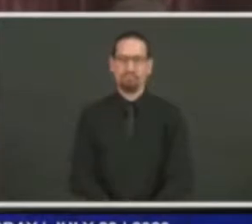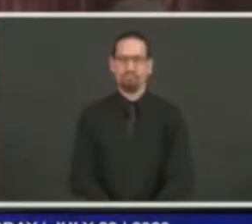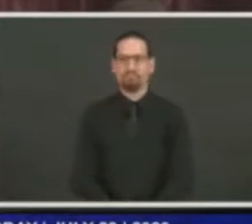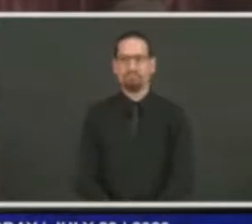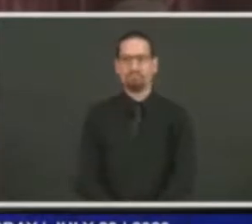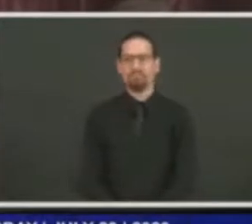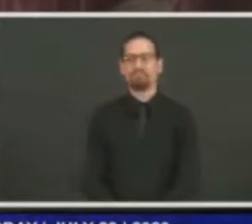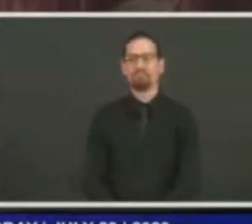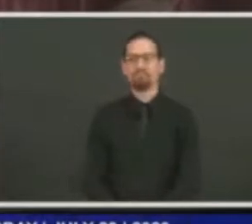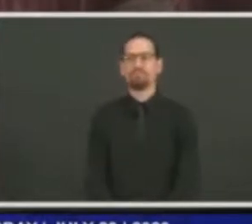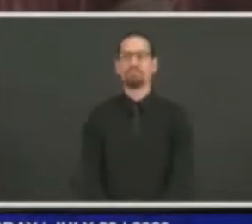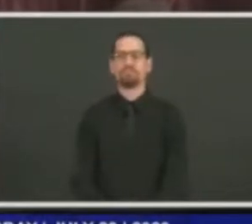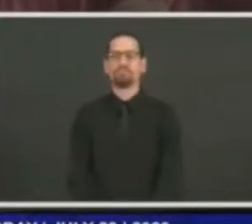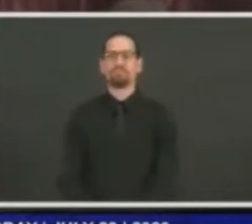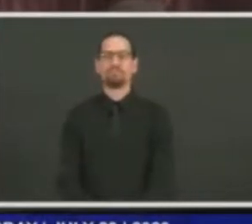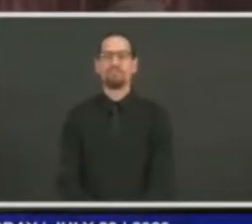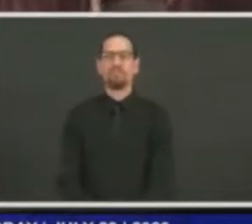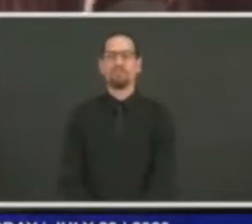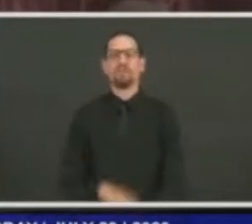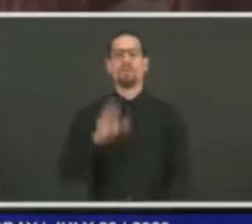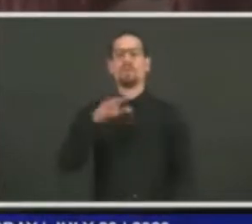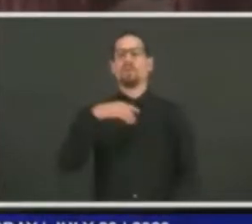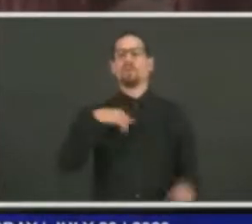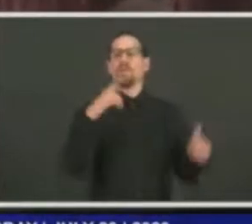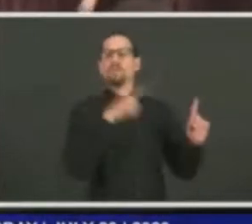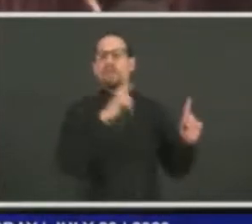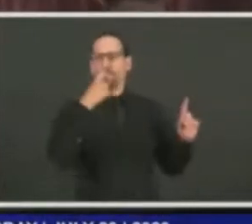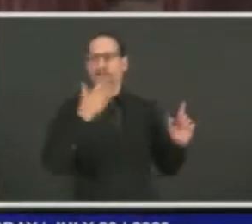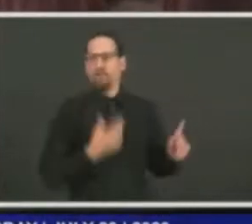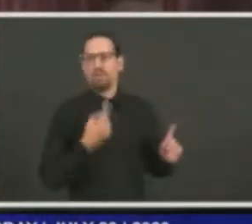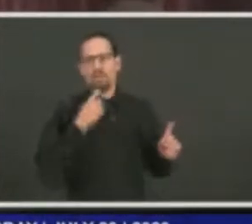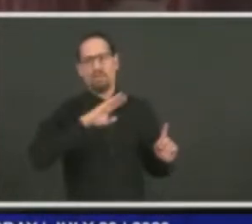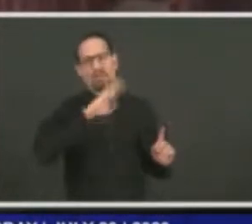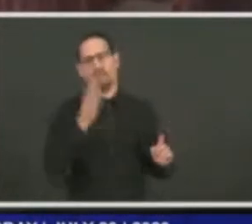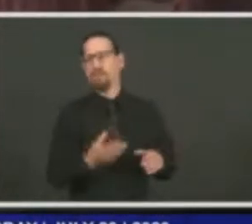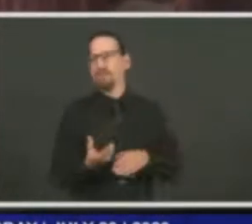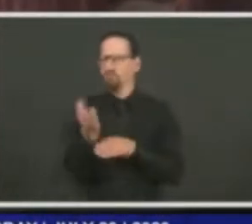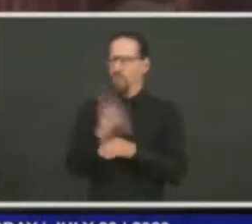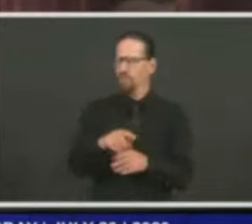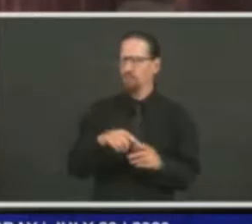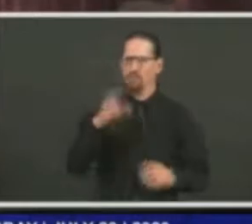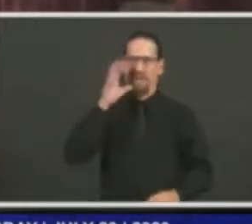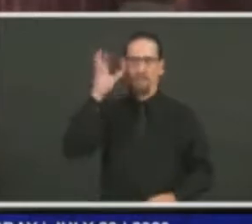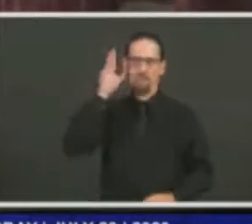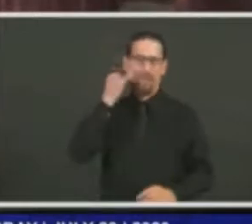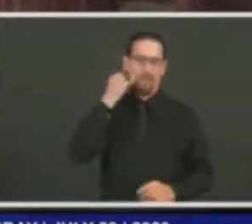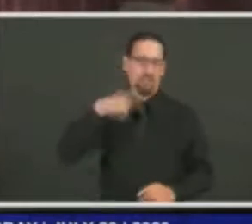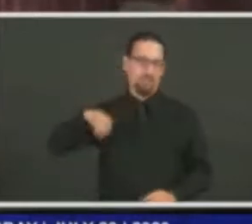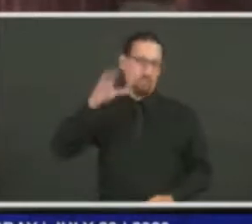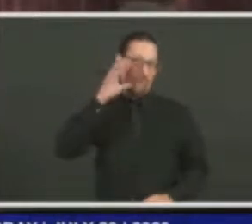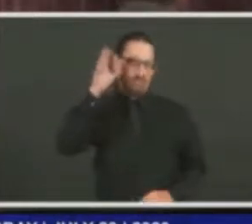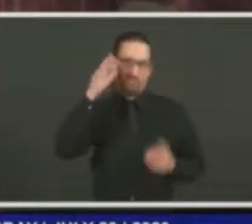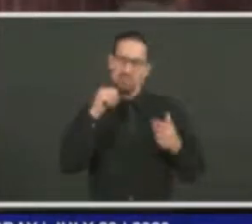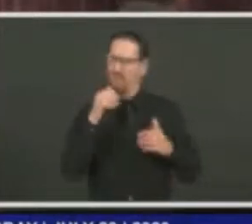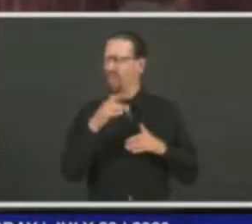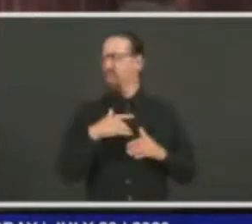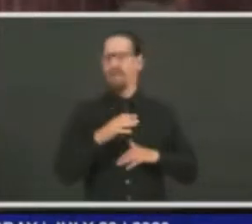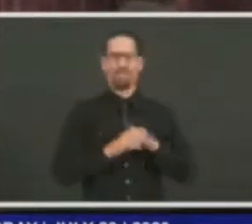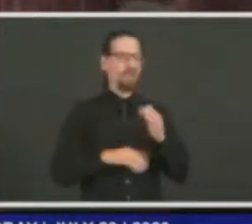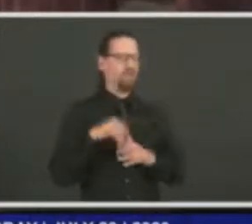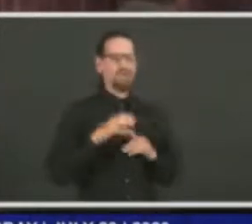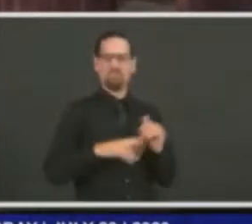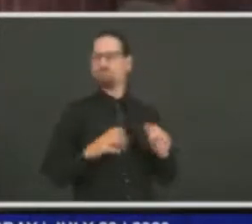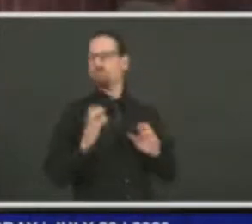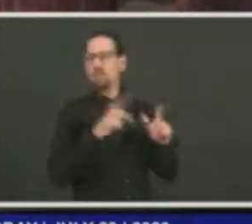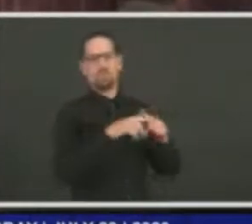Governor, you said you would never force a parent to send their child to school if they felt uncomfortable. The commissioner talked about flexibility. I just want to be